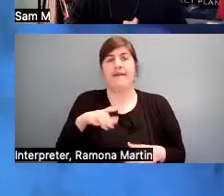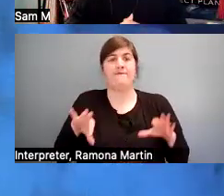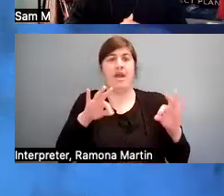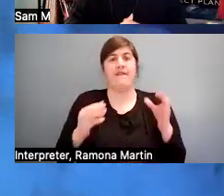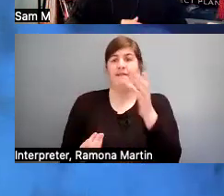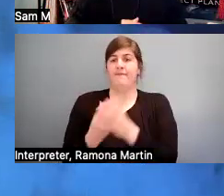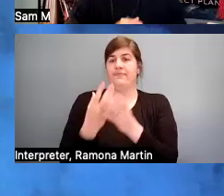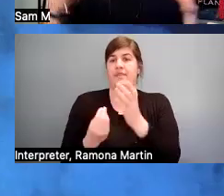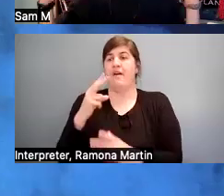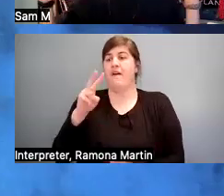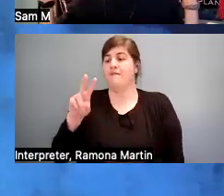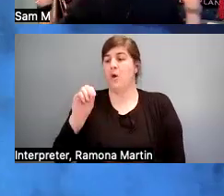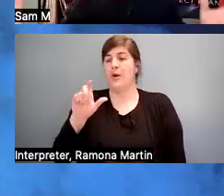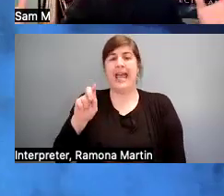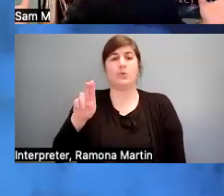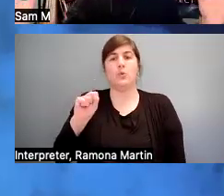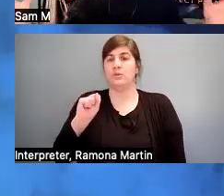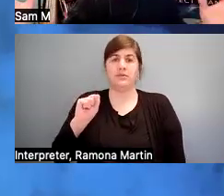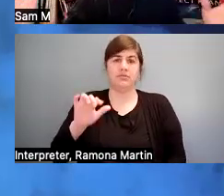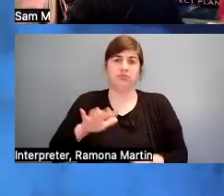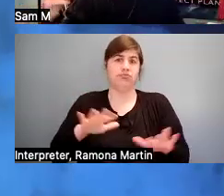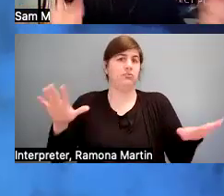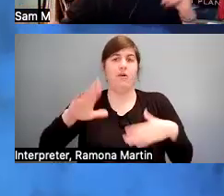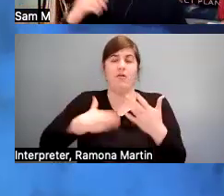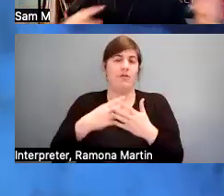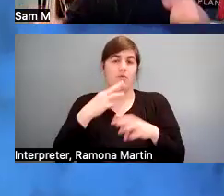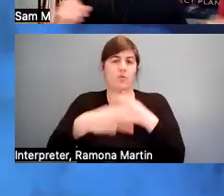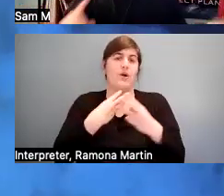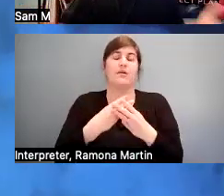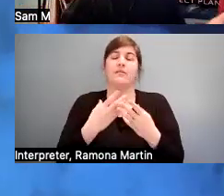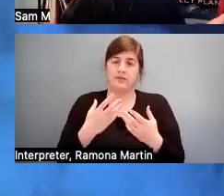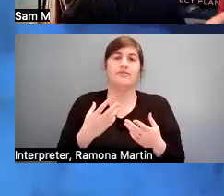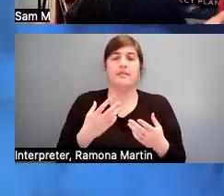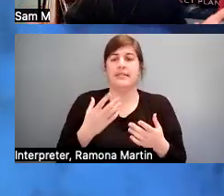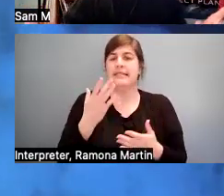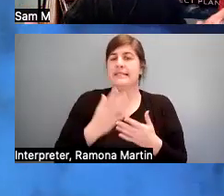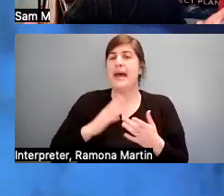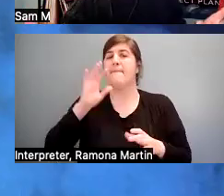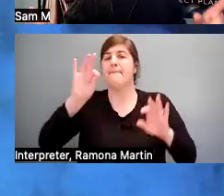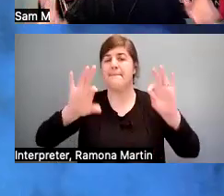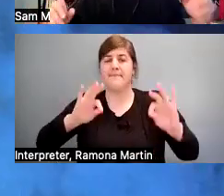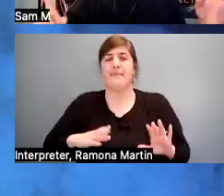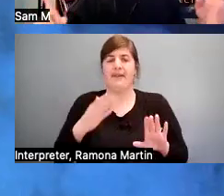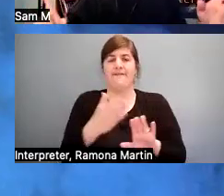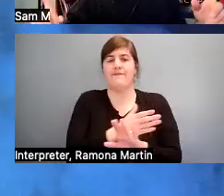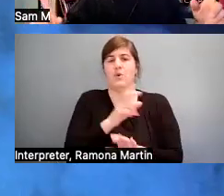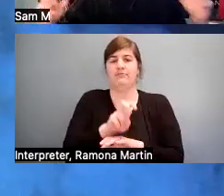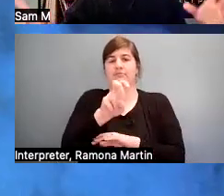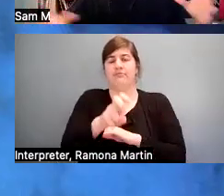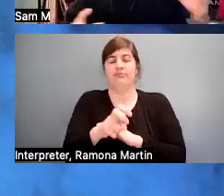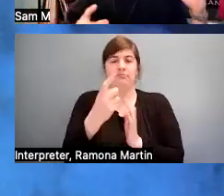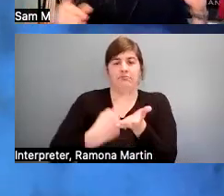world. And I'm happy to take all of your questions, but I'm just going to give you a couple of teasers before we get into it, particularly